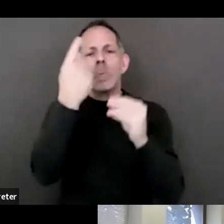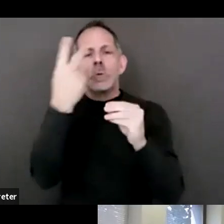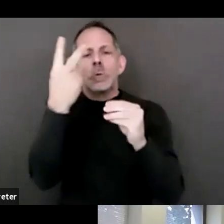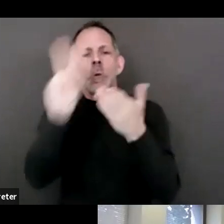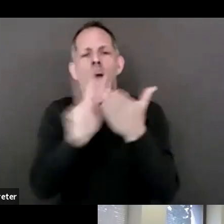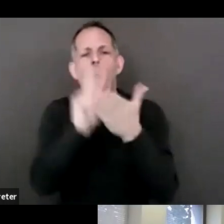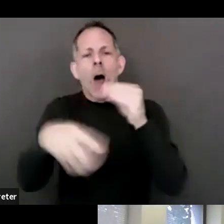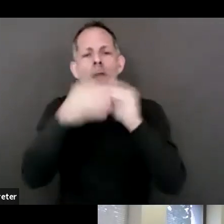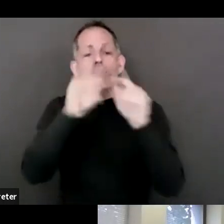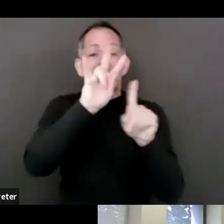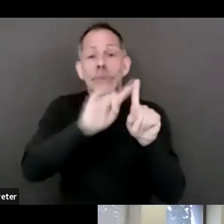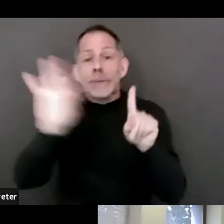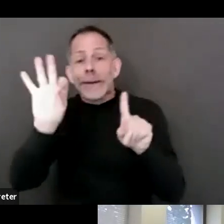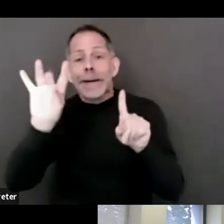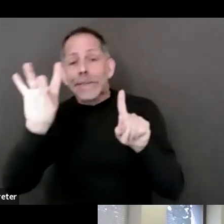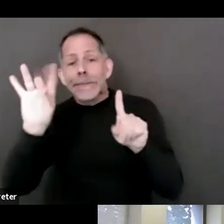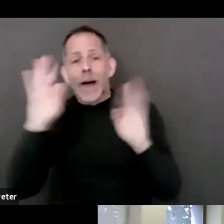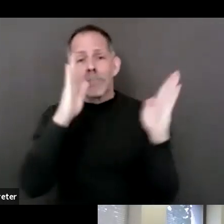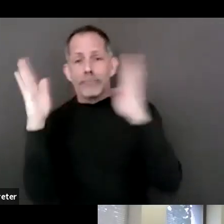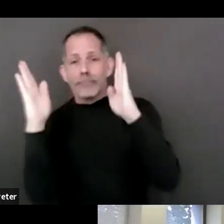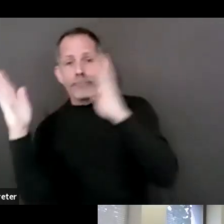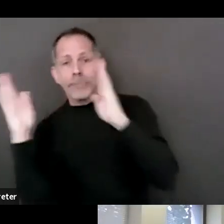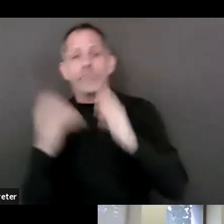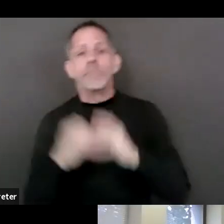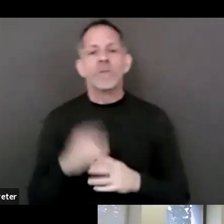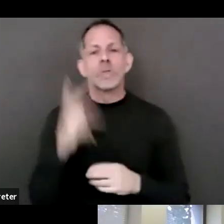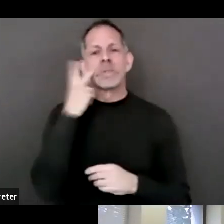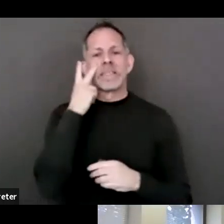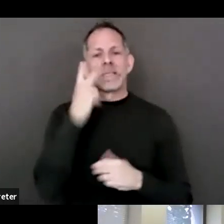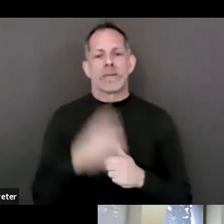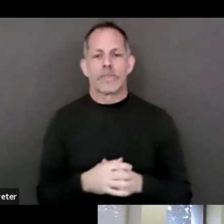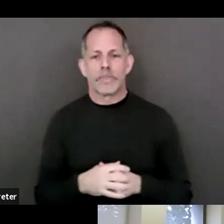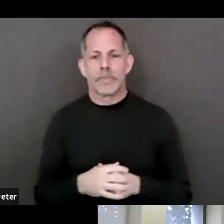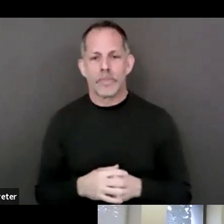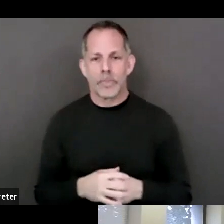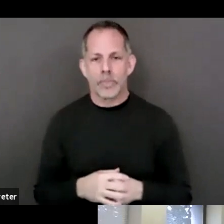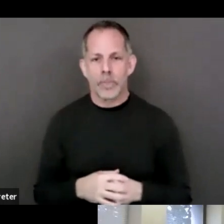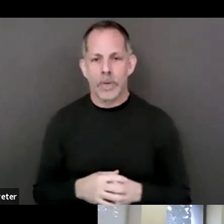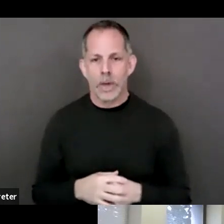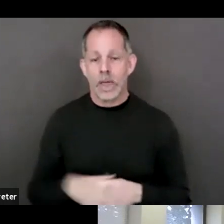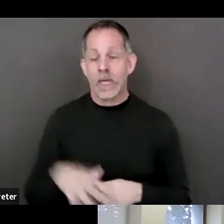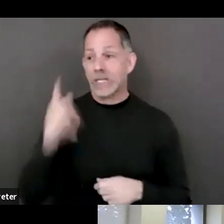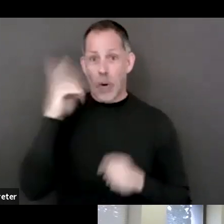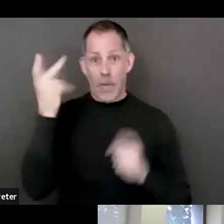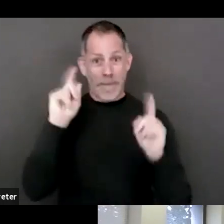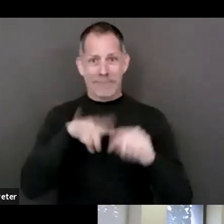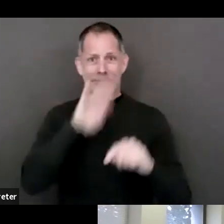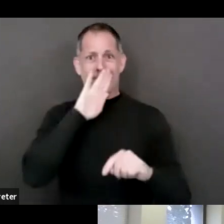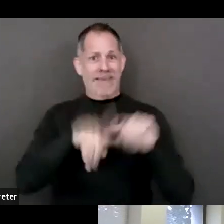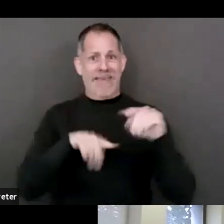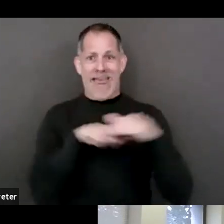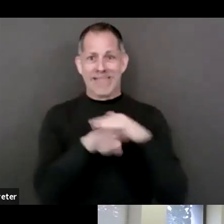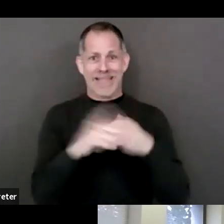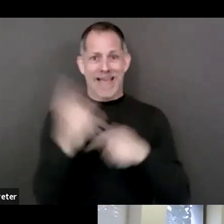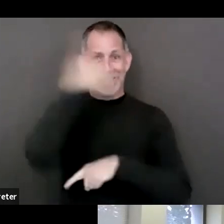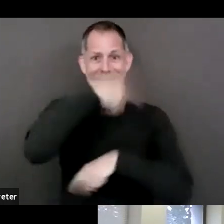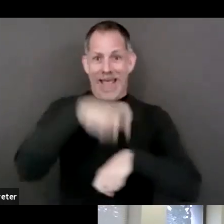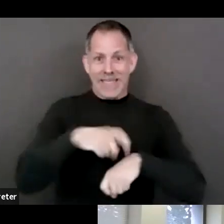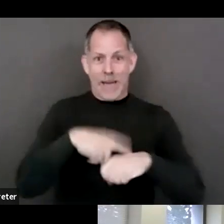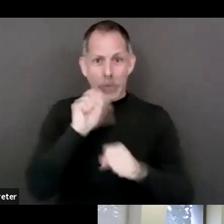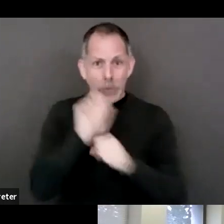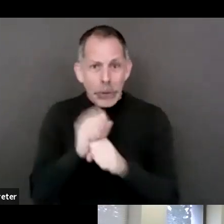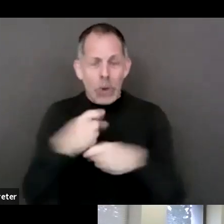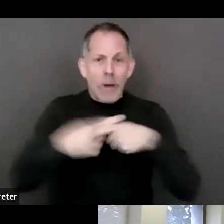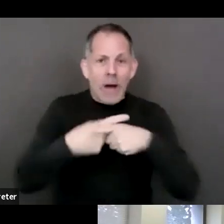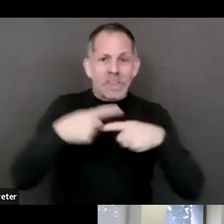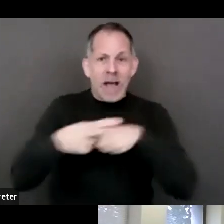availability again, so folks have more access. Just final reminders, all of our appointments,